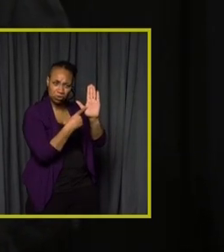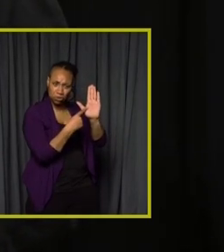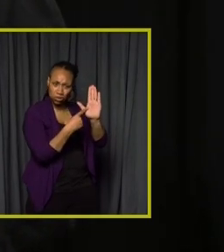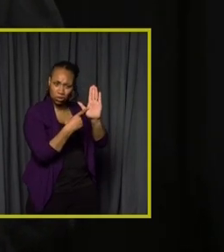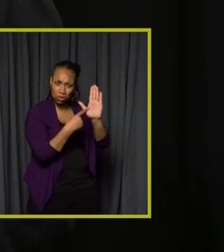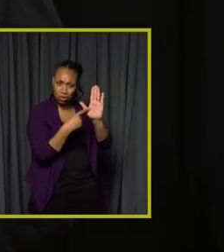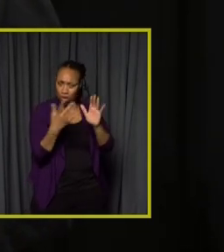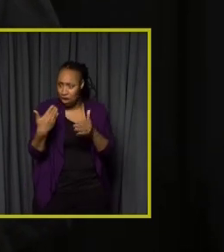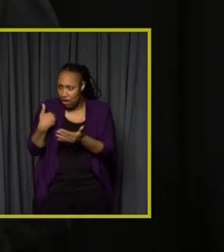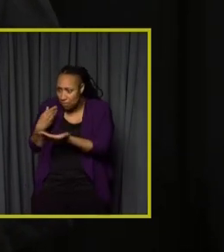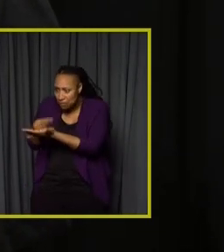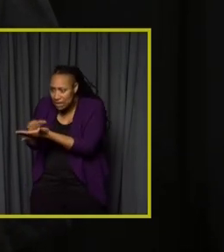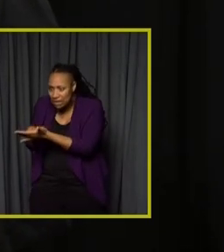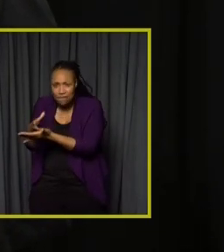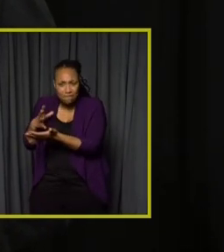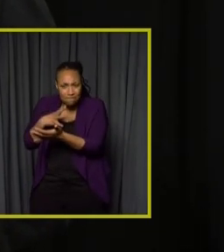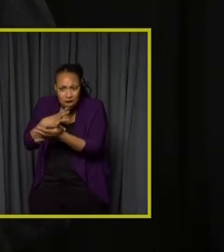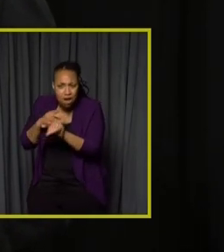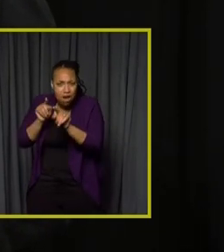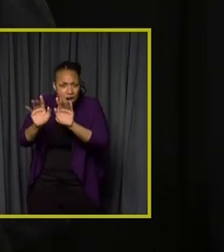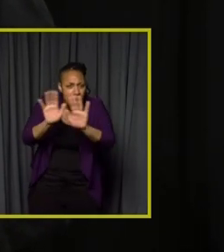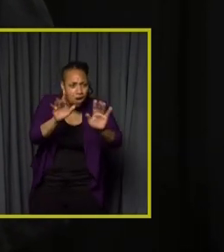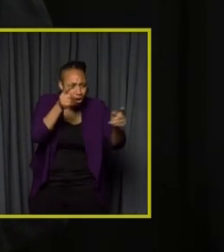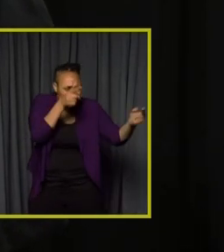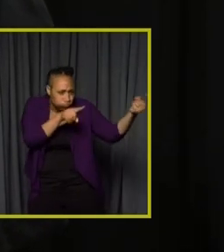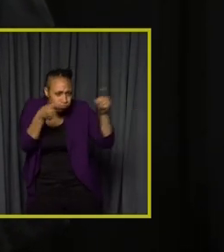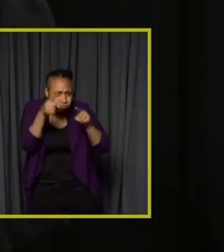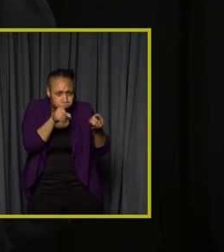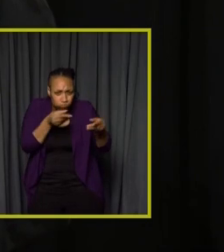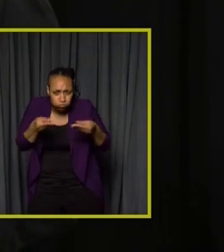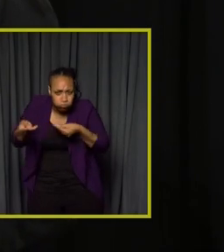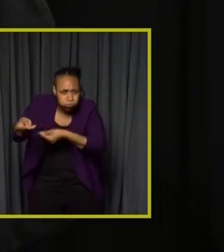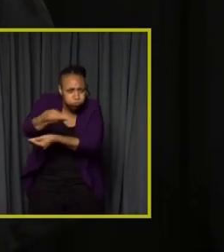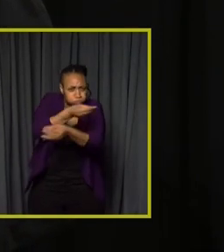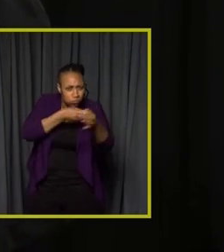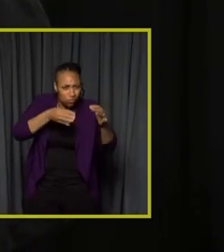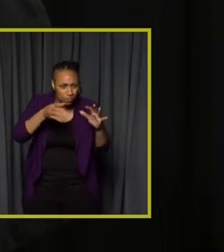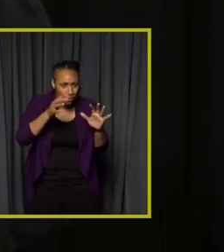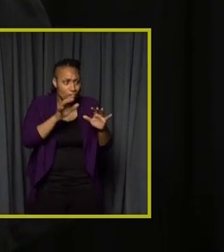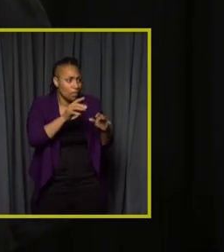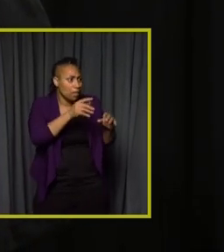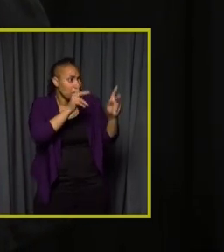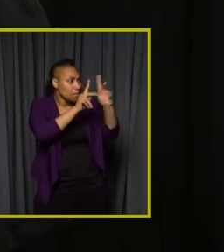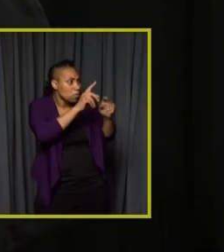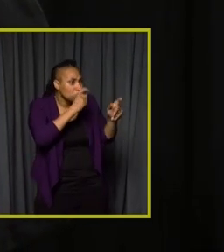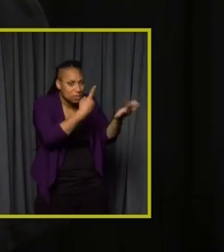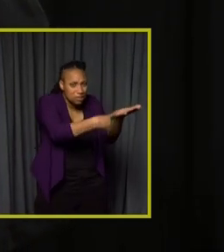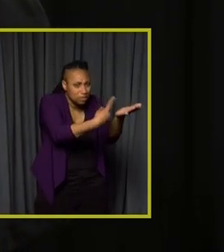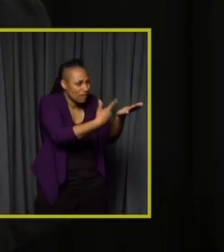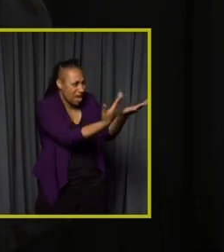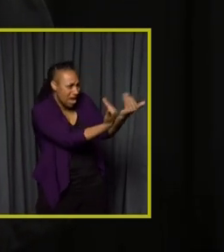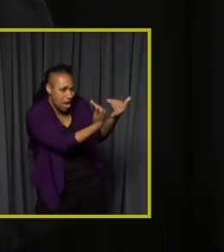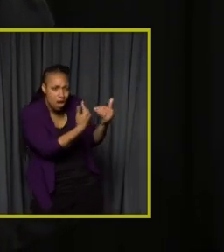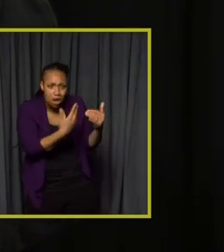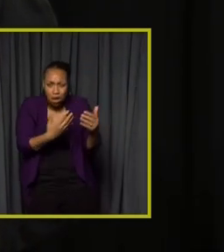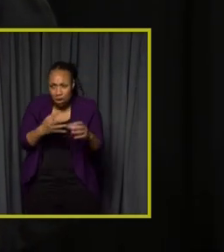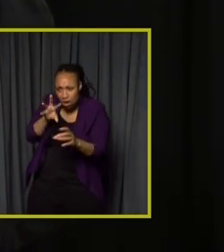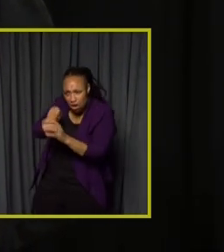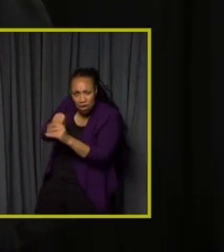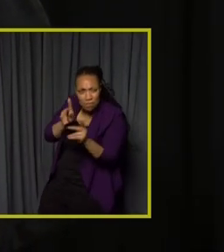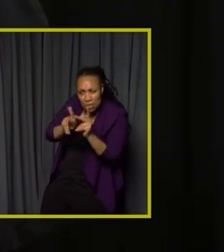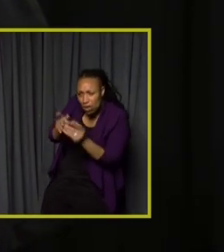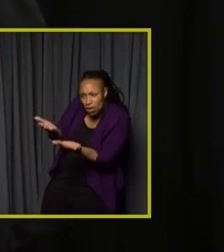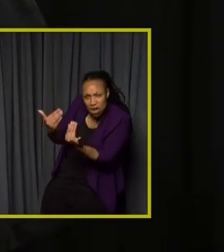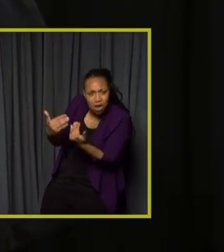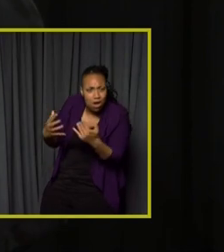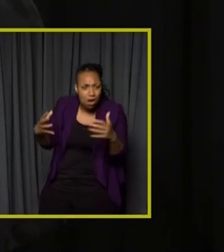sociologists, and impacted people, putting a budget together. And our platform, five principles: everybody in,